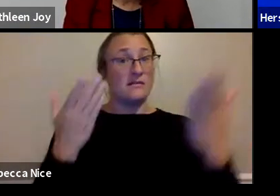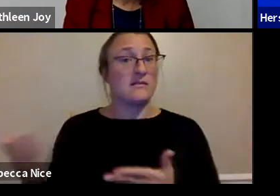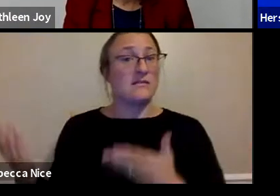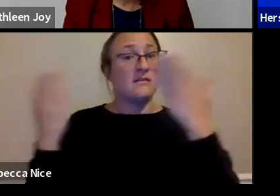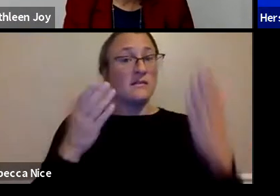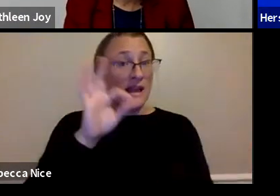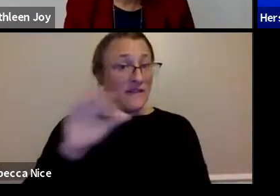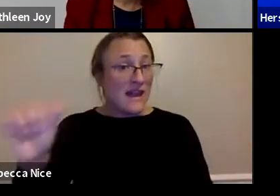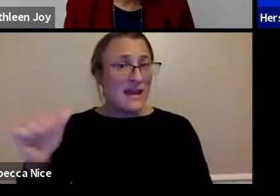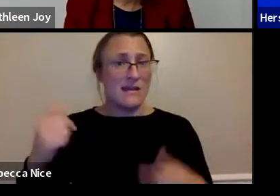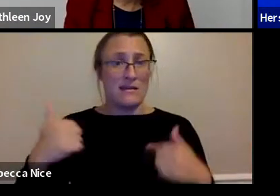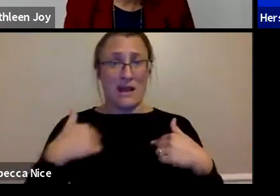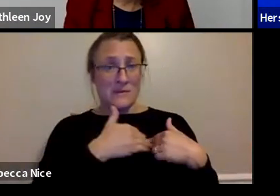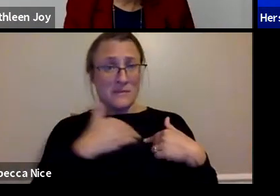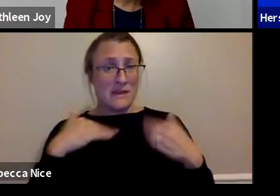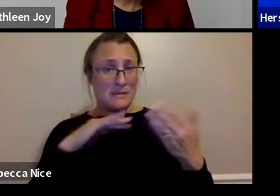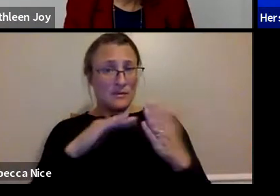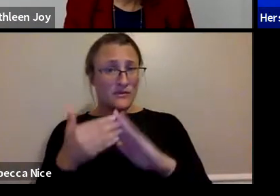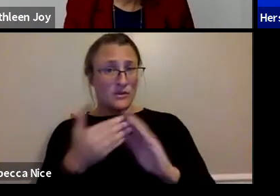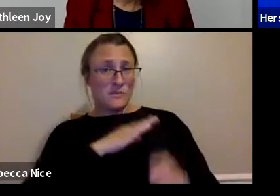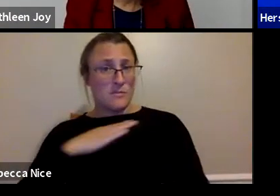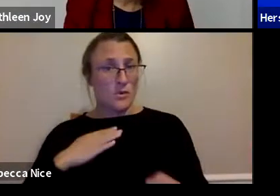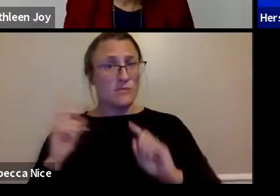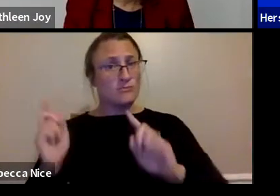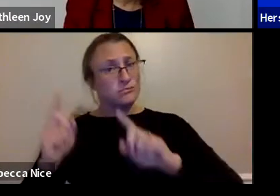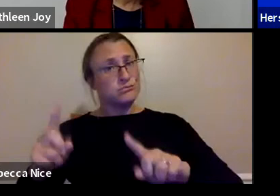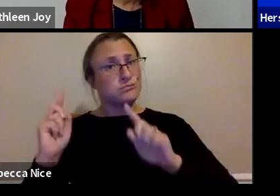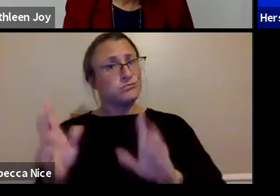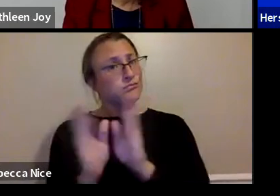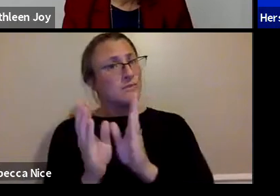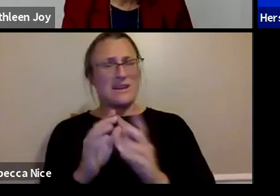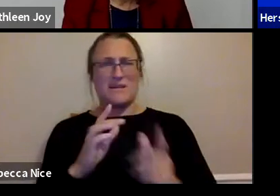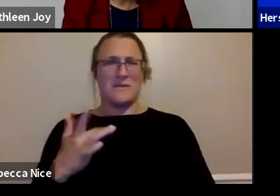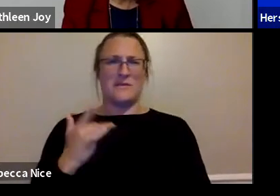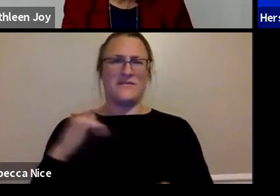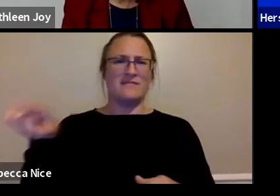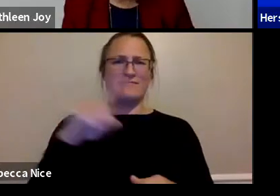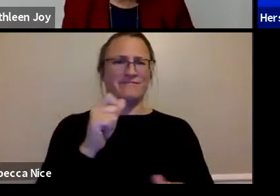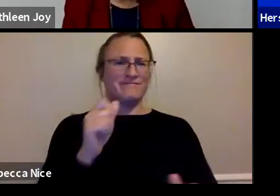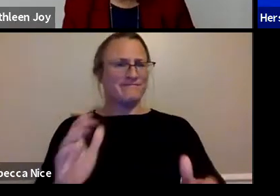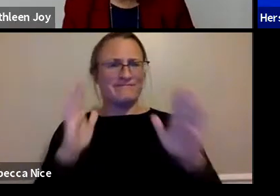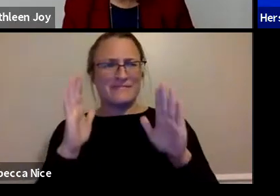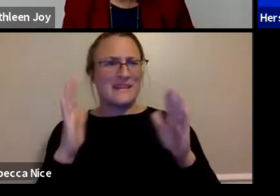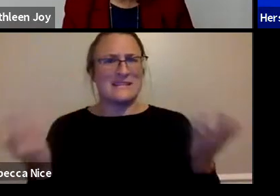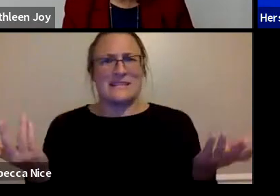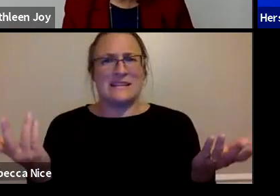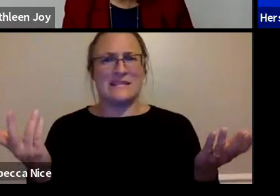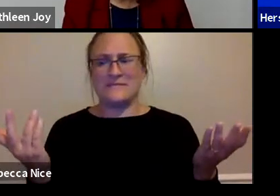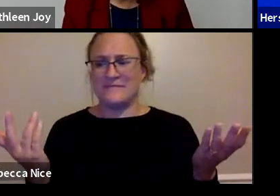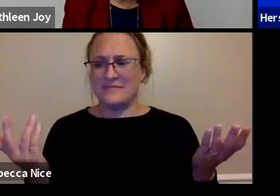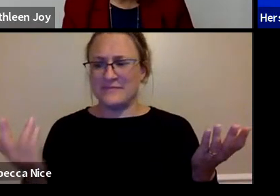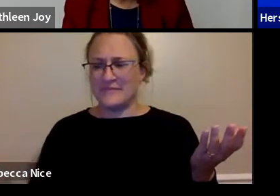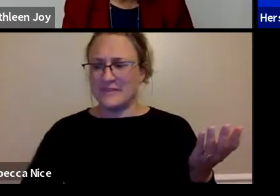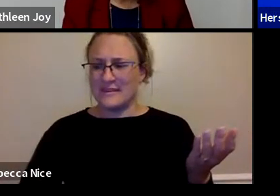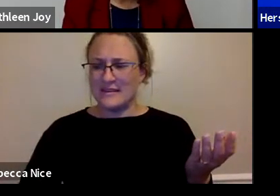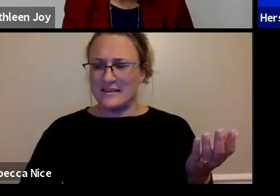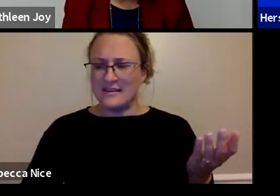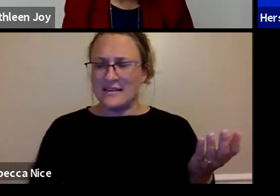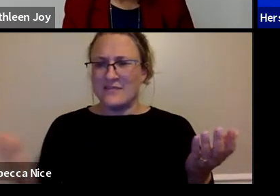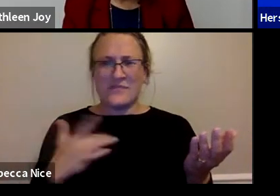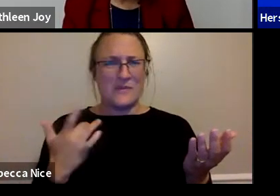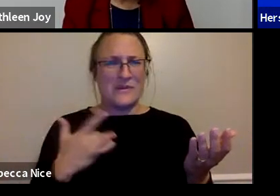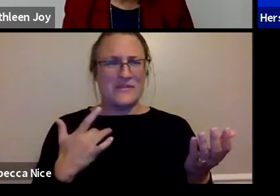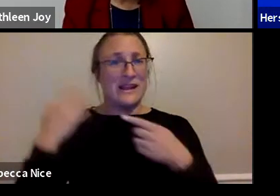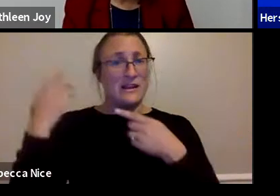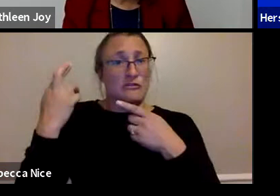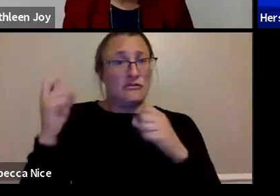these meetings for years, and we do not feel like we've been heard. We do not feel like rational plans